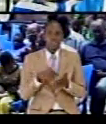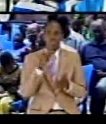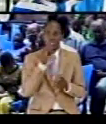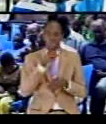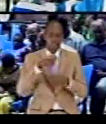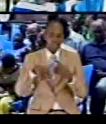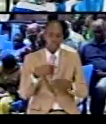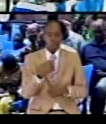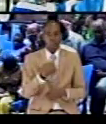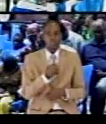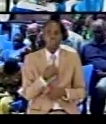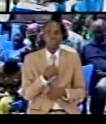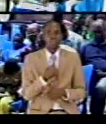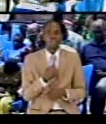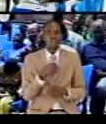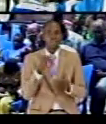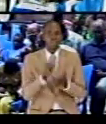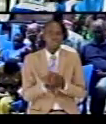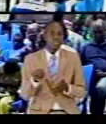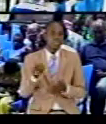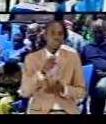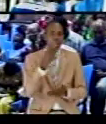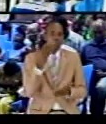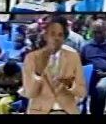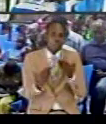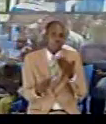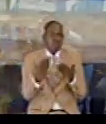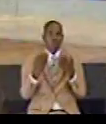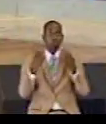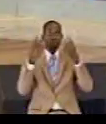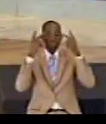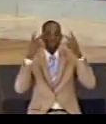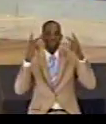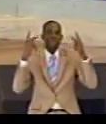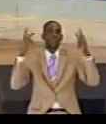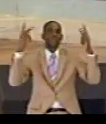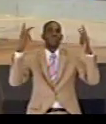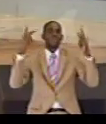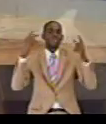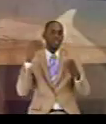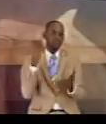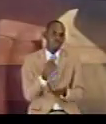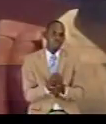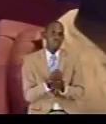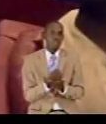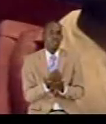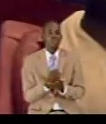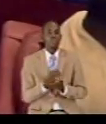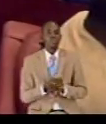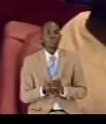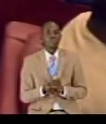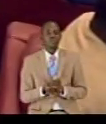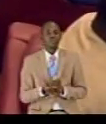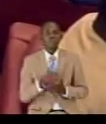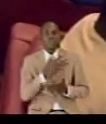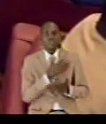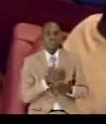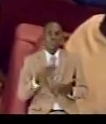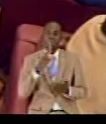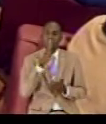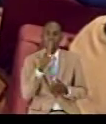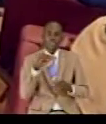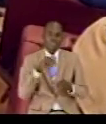me, that thou mayest prosper. Amen. And be